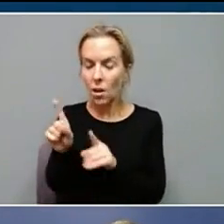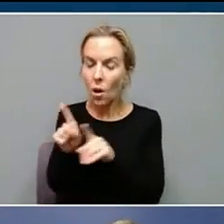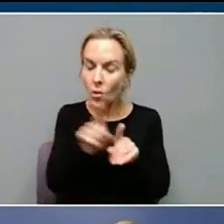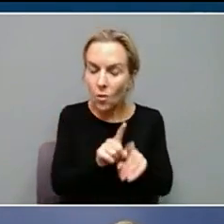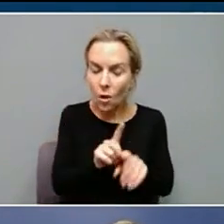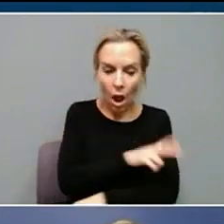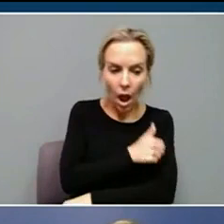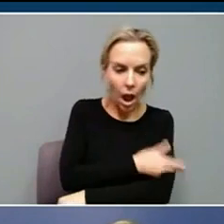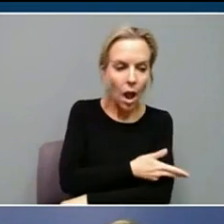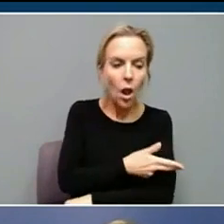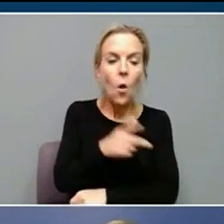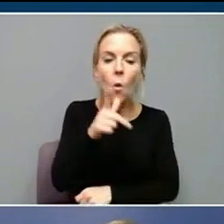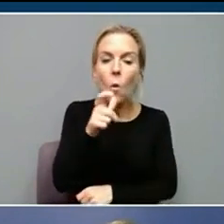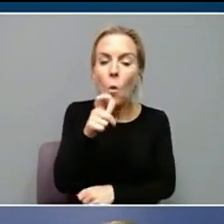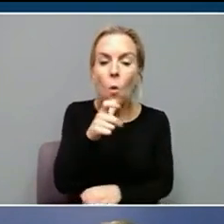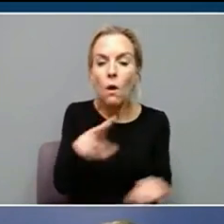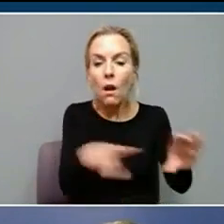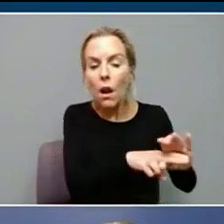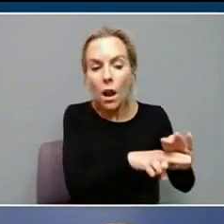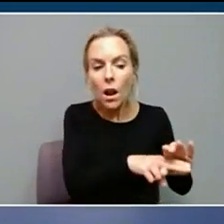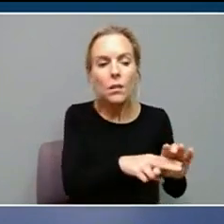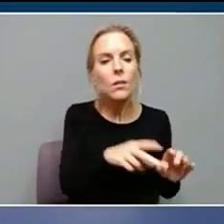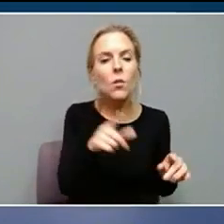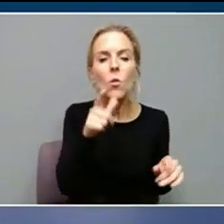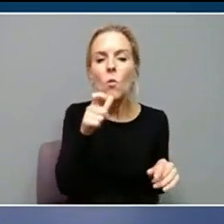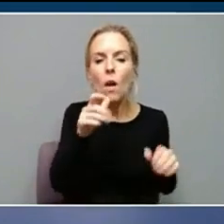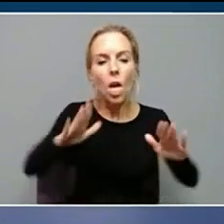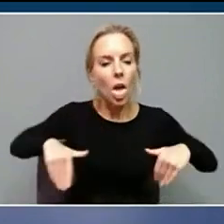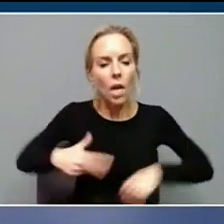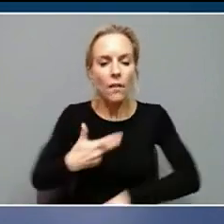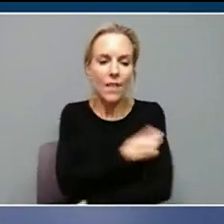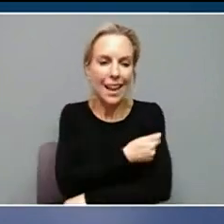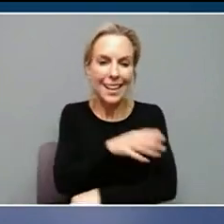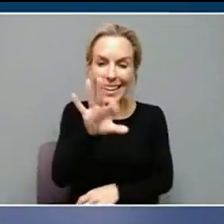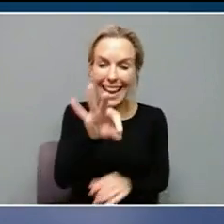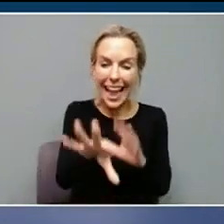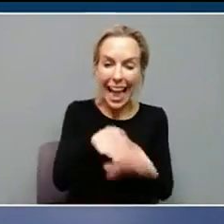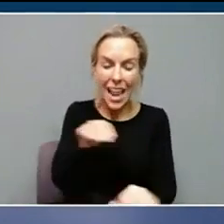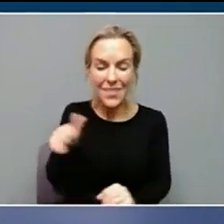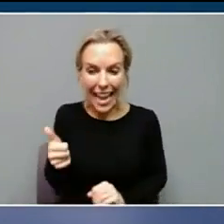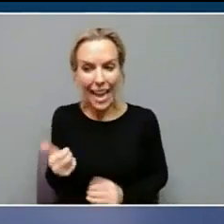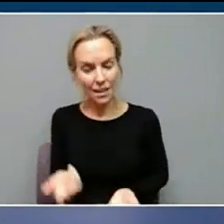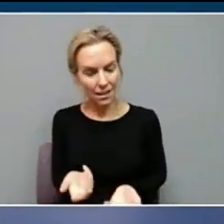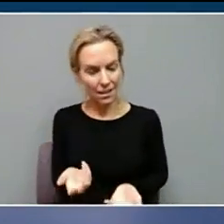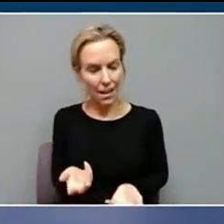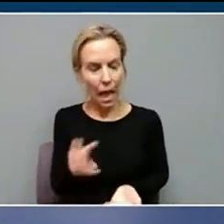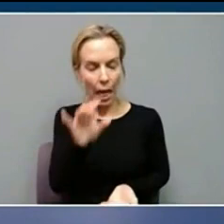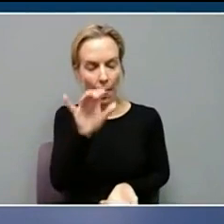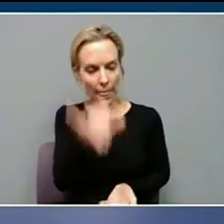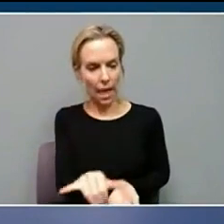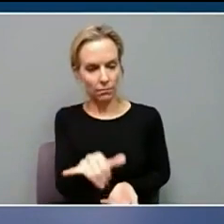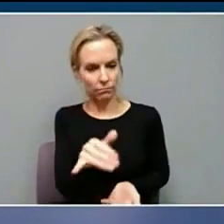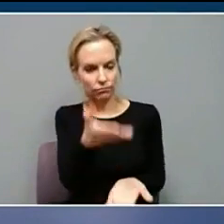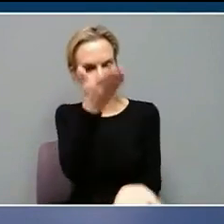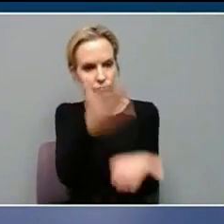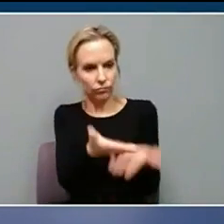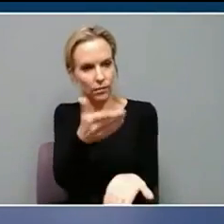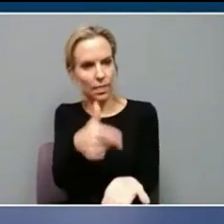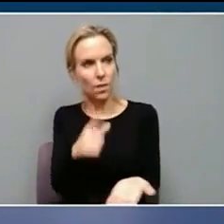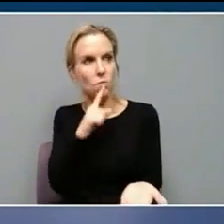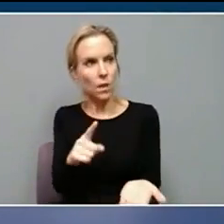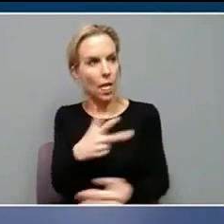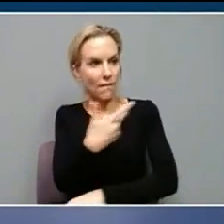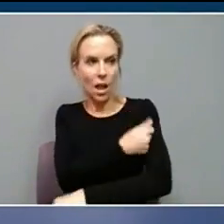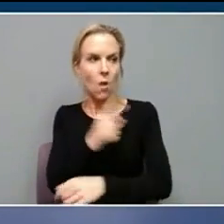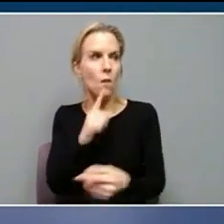among unvaccinated individuals, 9 out of 10. It tells you how powerful these vaccines are.